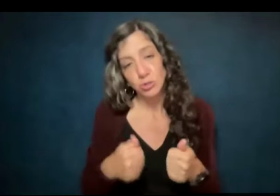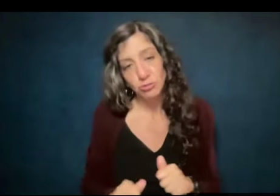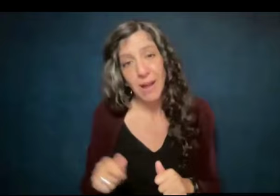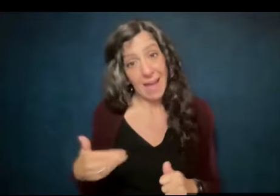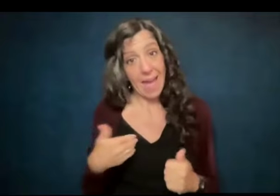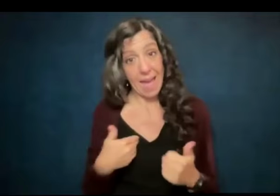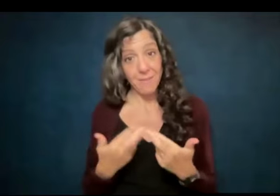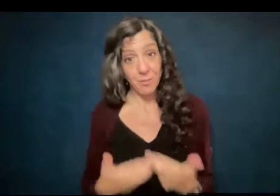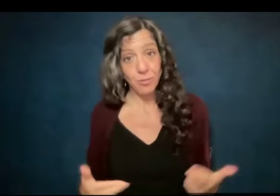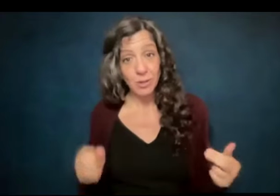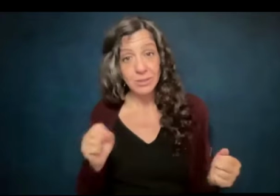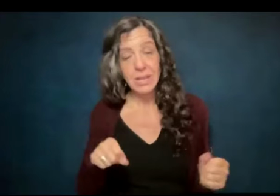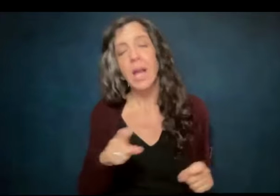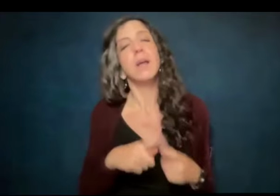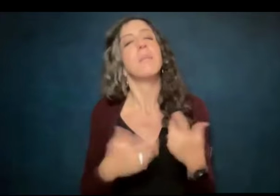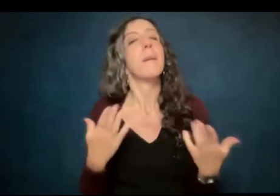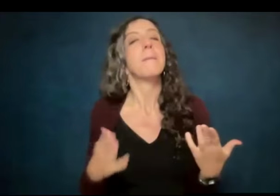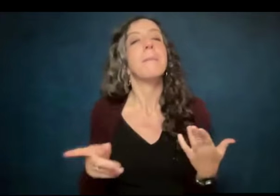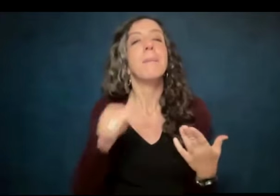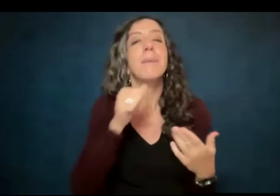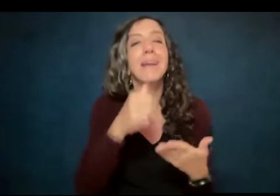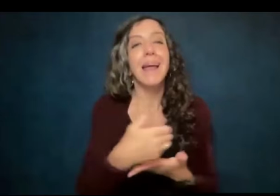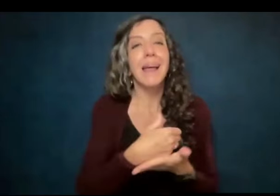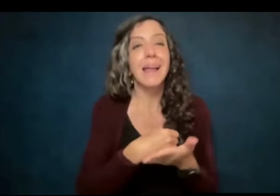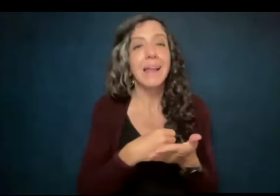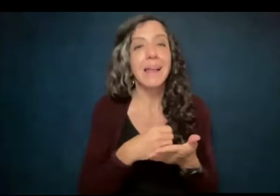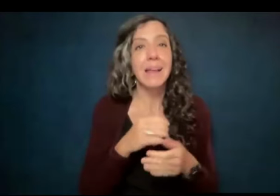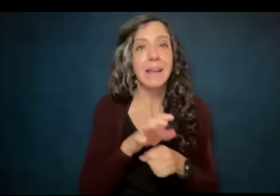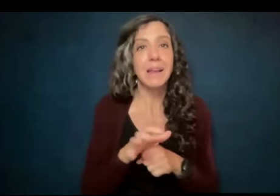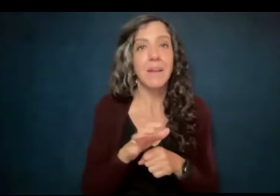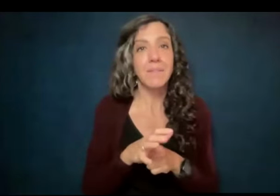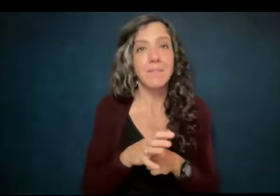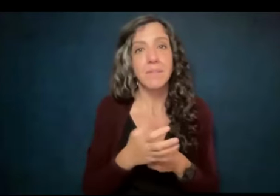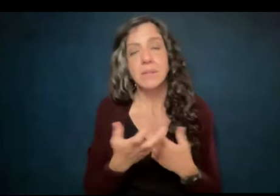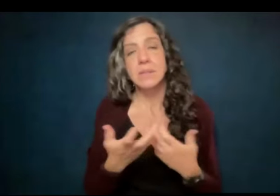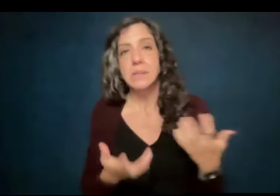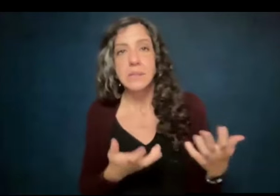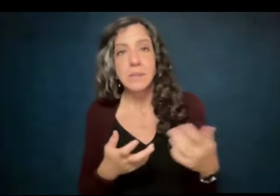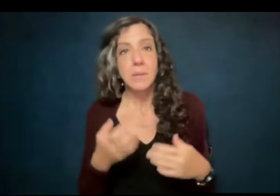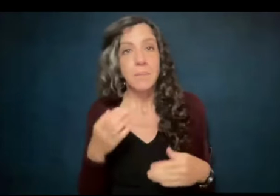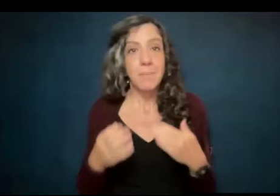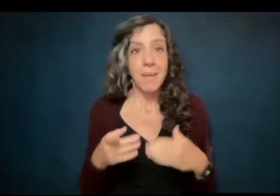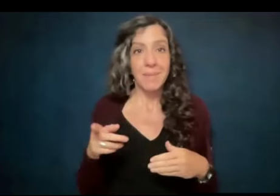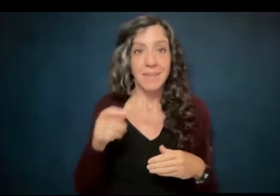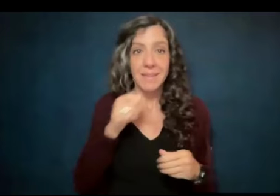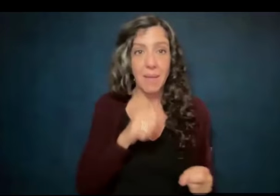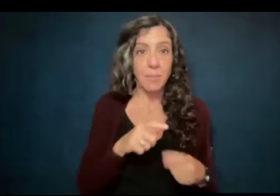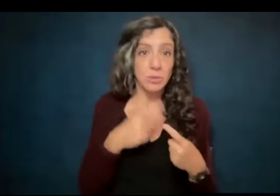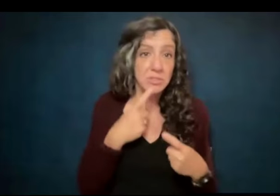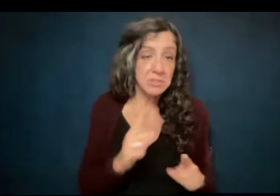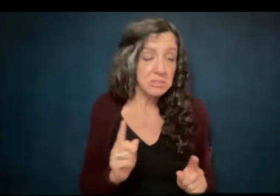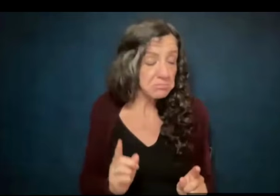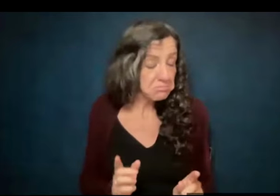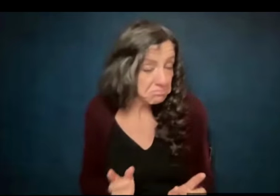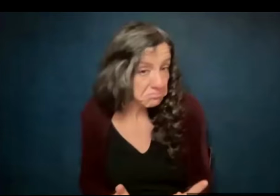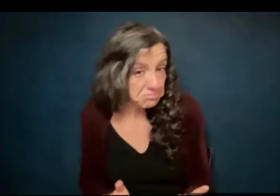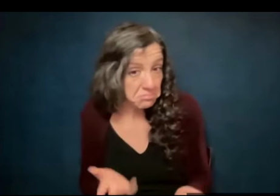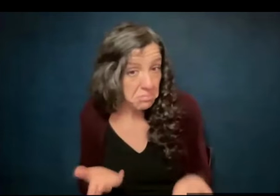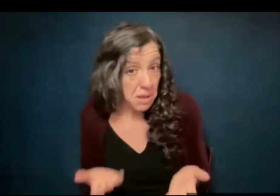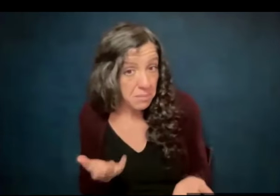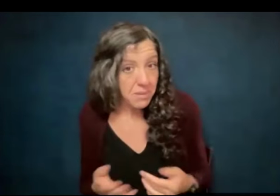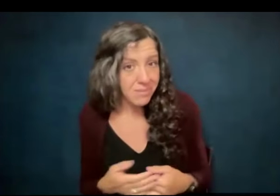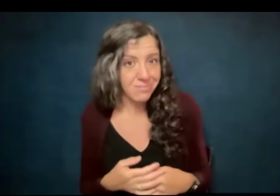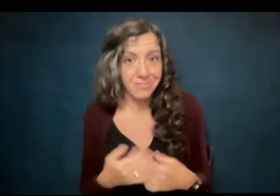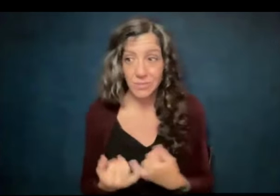resources, but perhaps he's not making end way at some point. It's possible that he may not succeed. That's a reality in